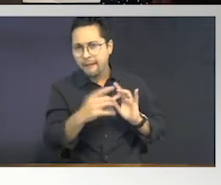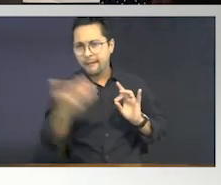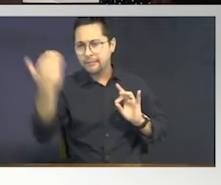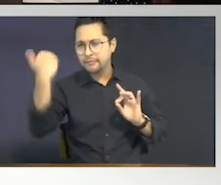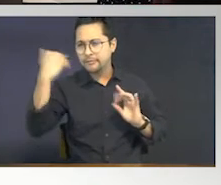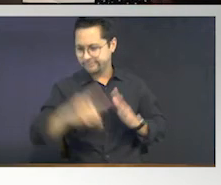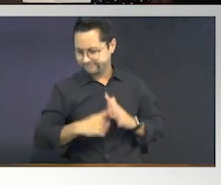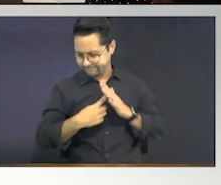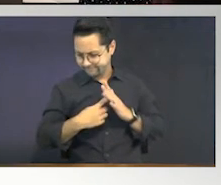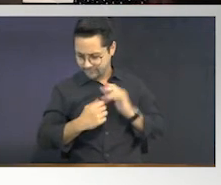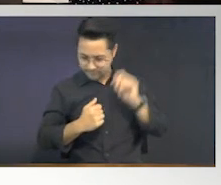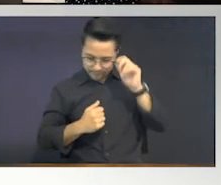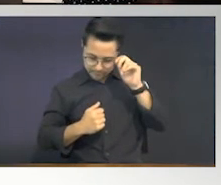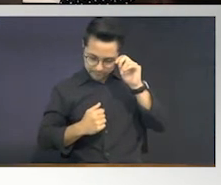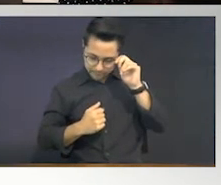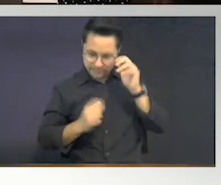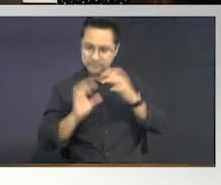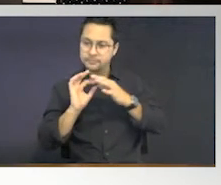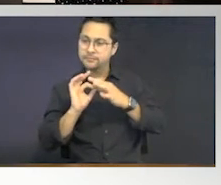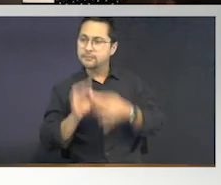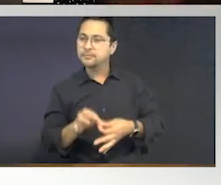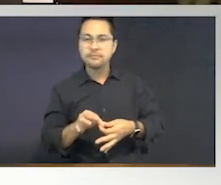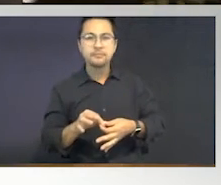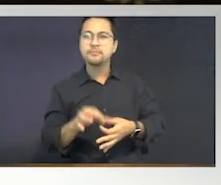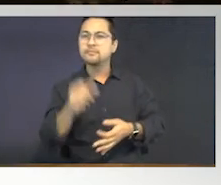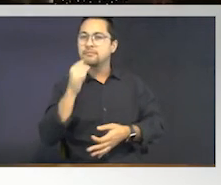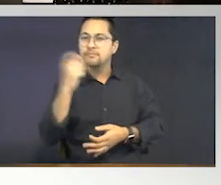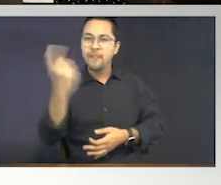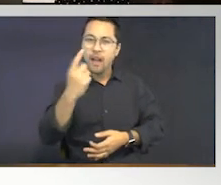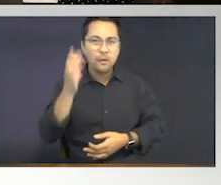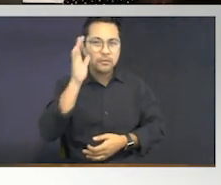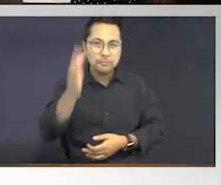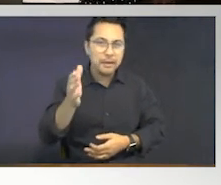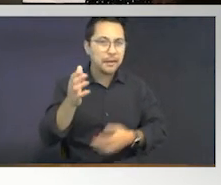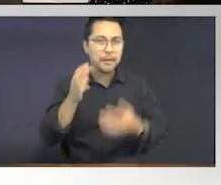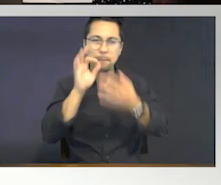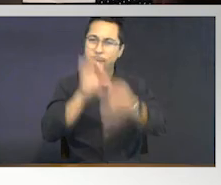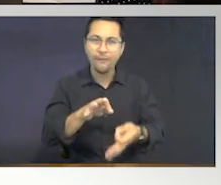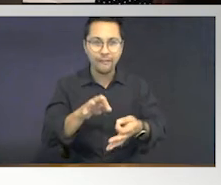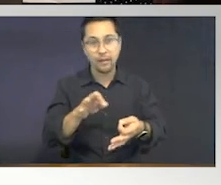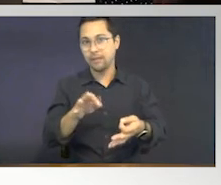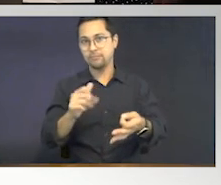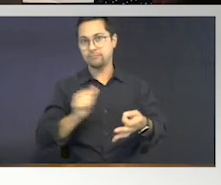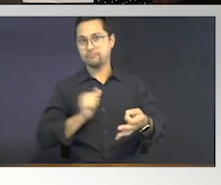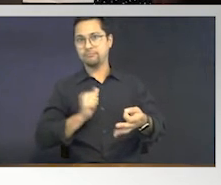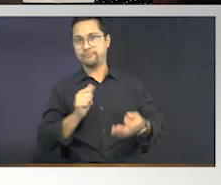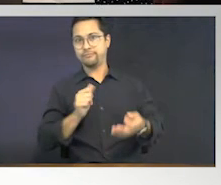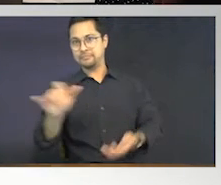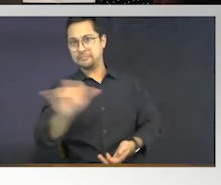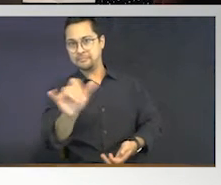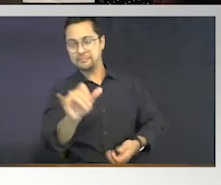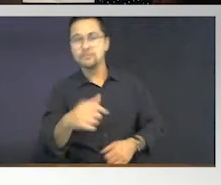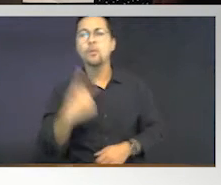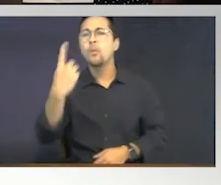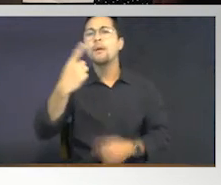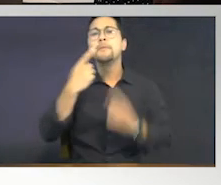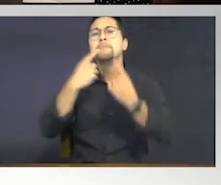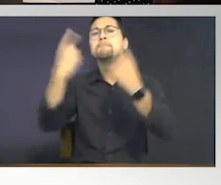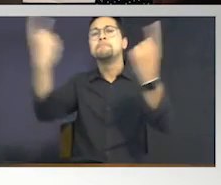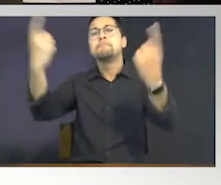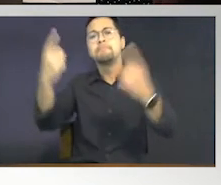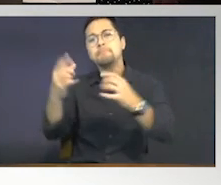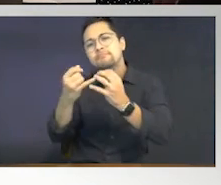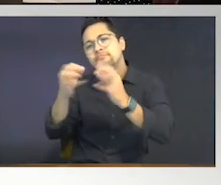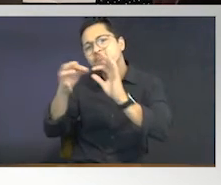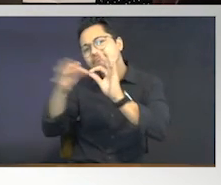beginning, about the not always being perfect myself. So one of the famous lines from Toy